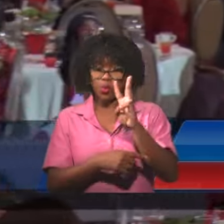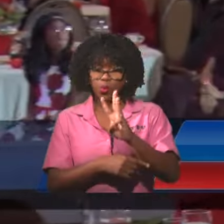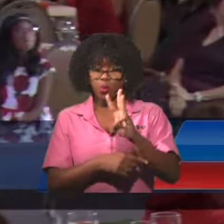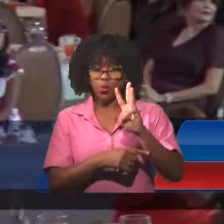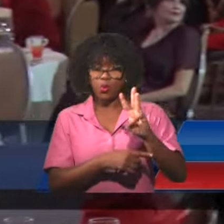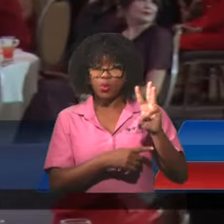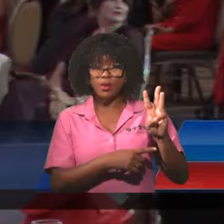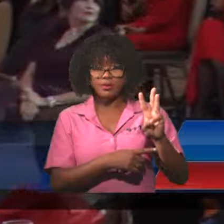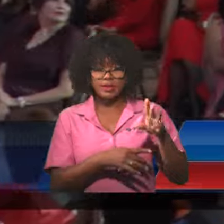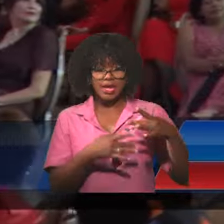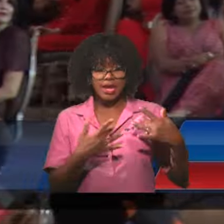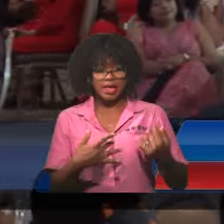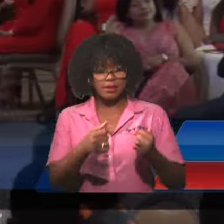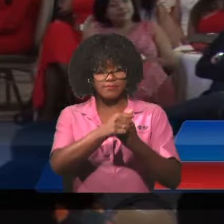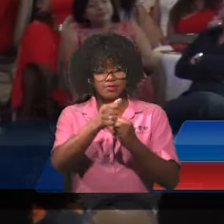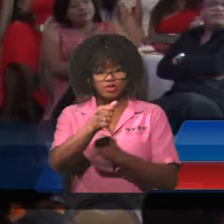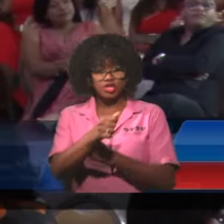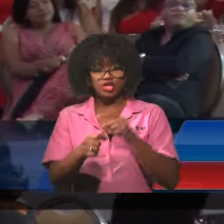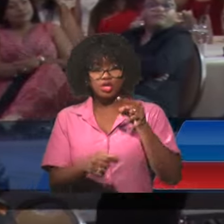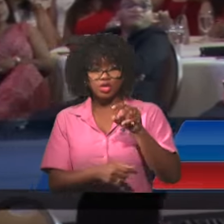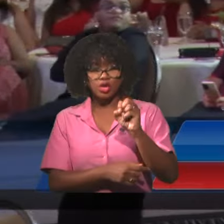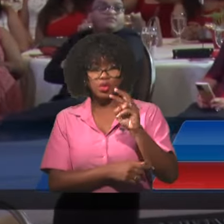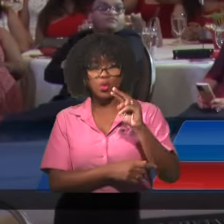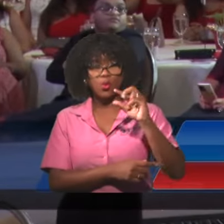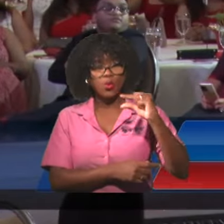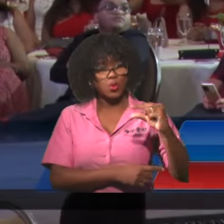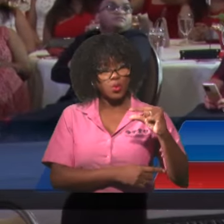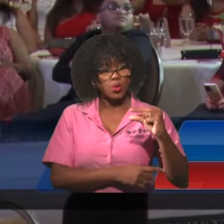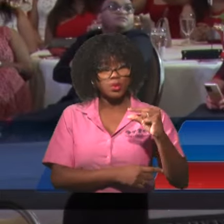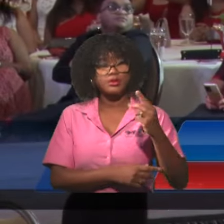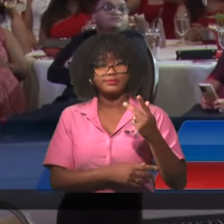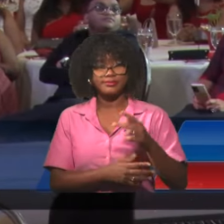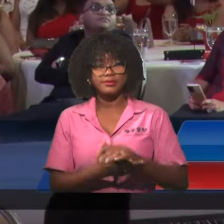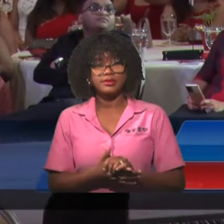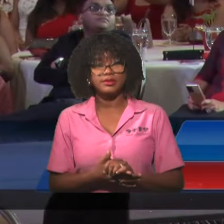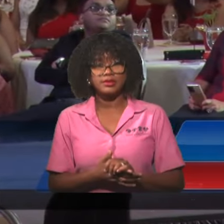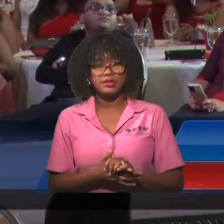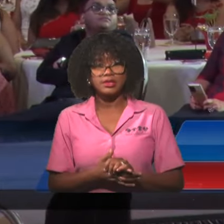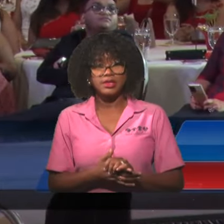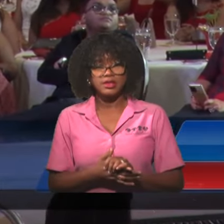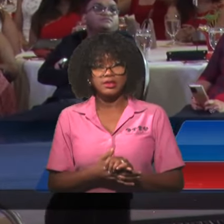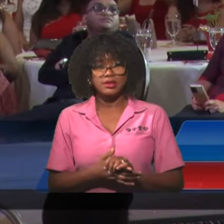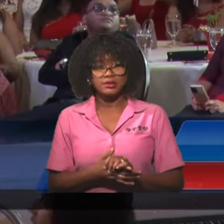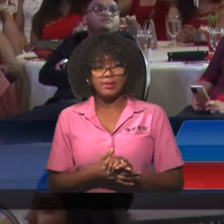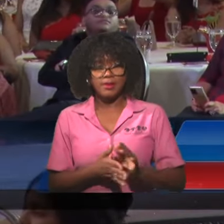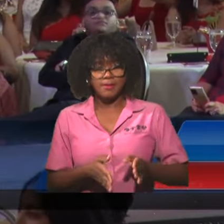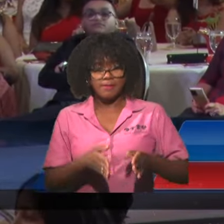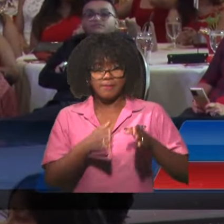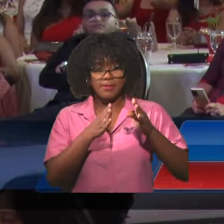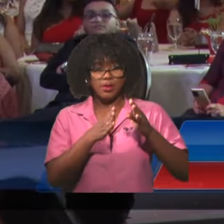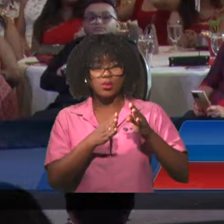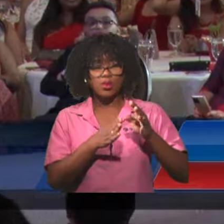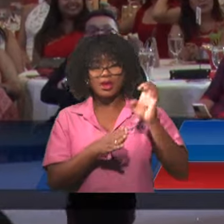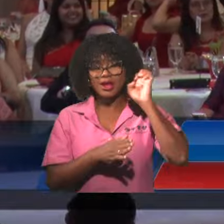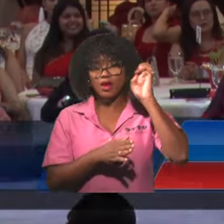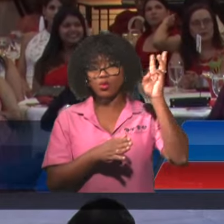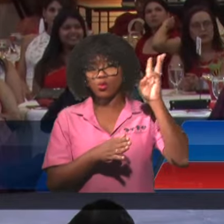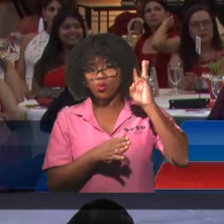at theheartfoundation.org or in person at rooms 46 to 47 ground floor, building 1, Eric Williams